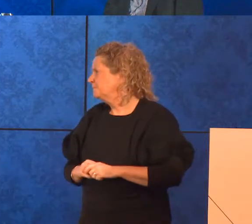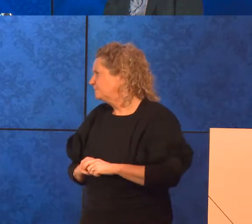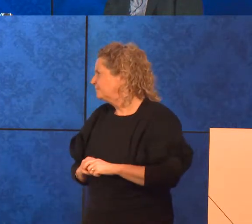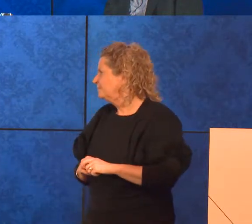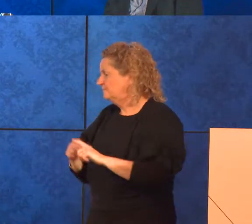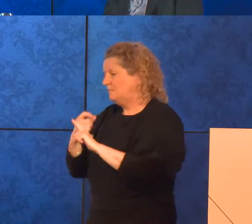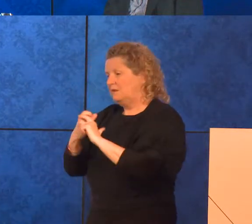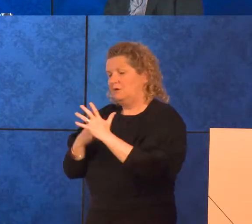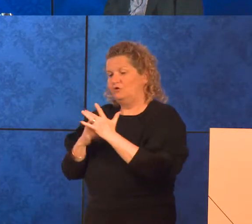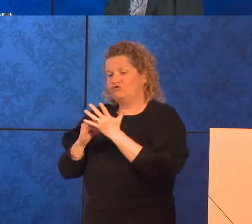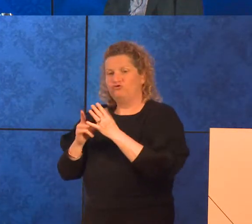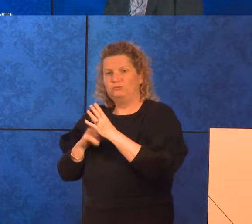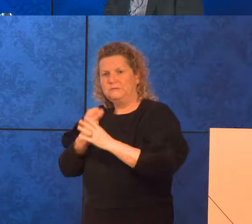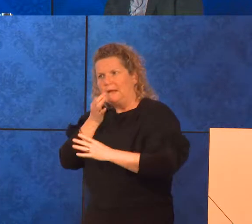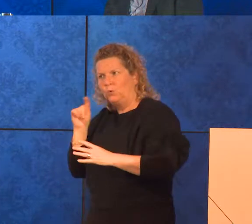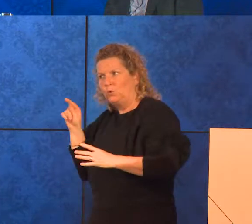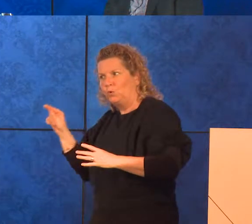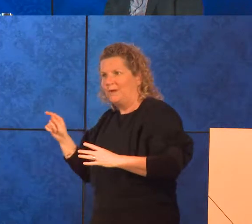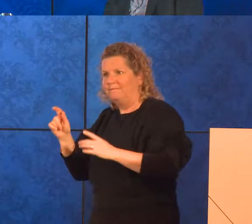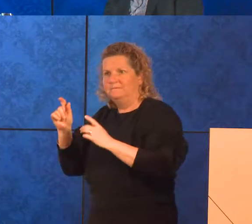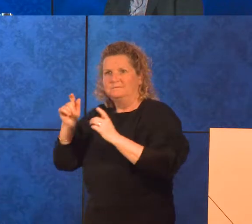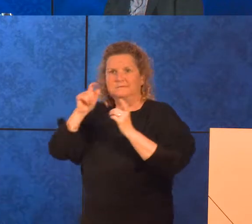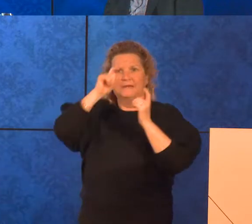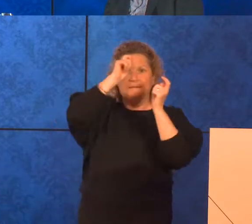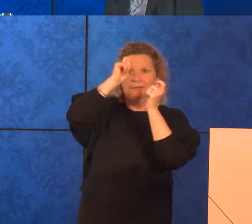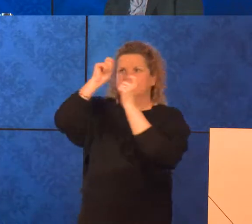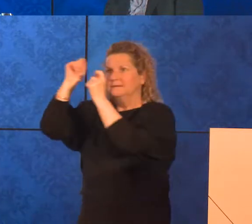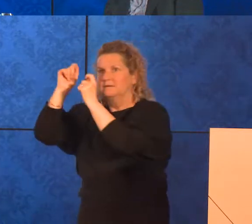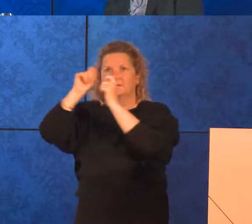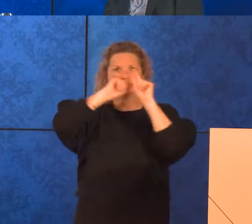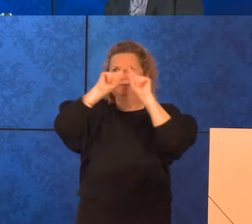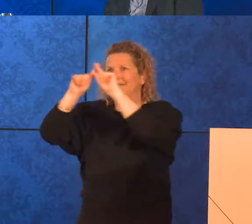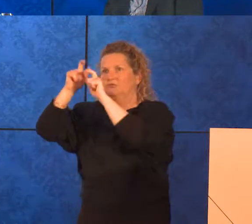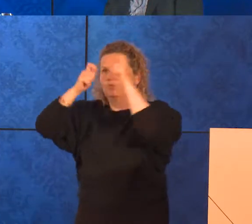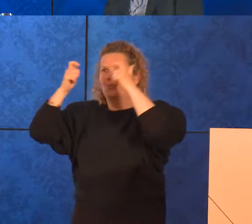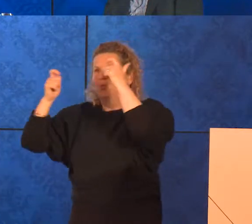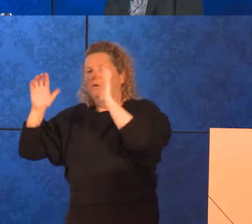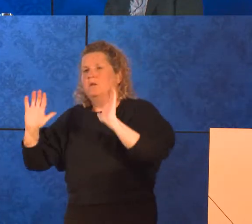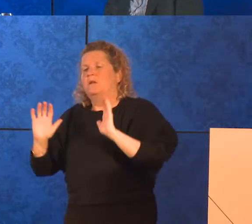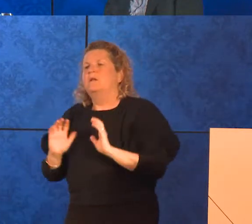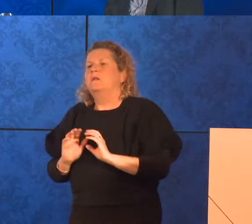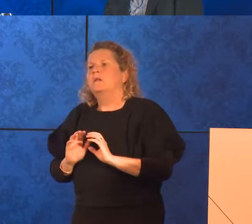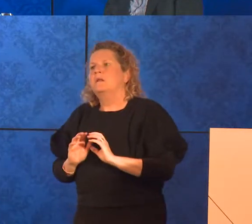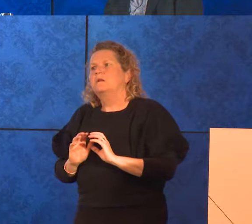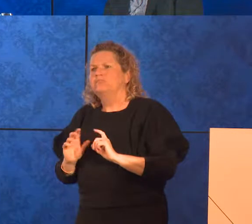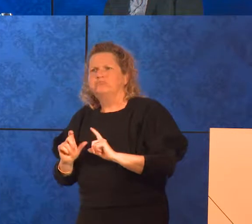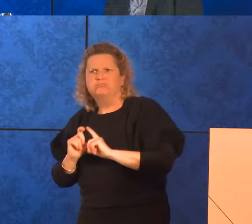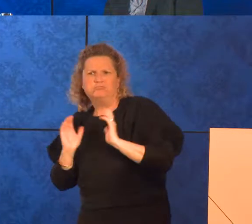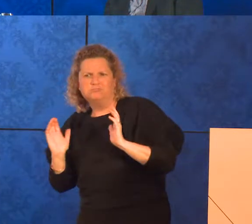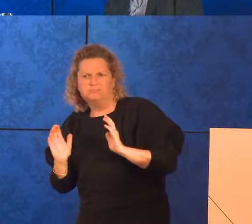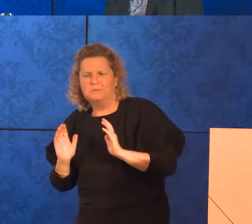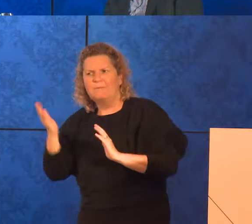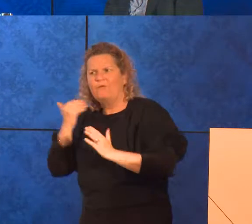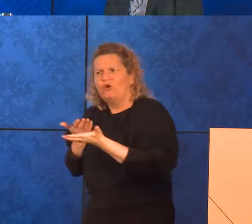who wore did that tricky thing of wearing many, many hats, you talked to me before, we were having a